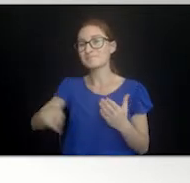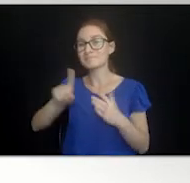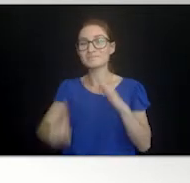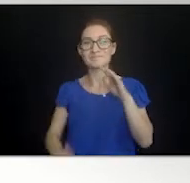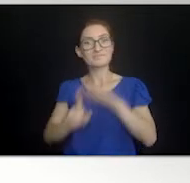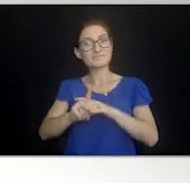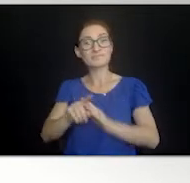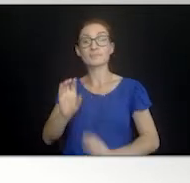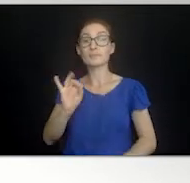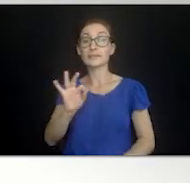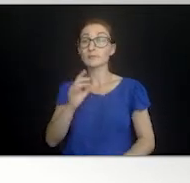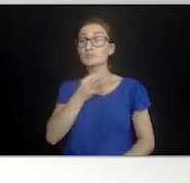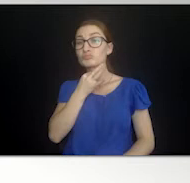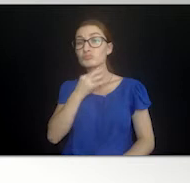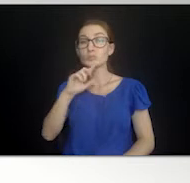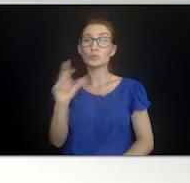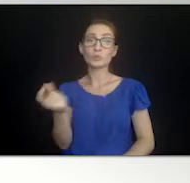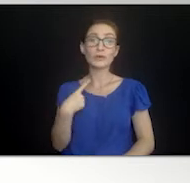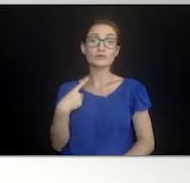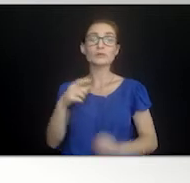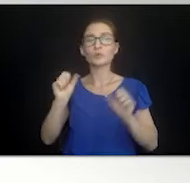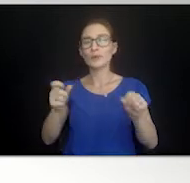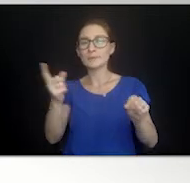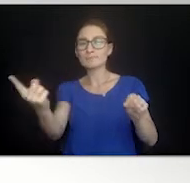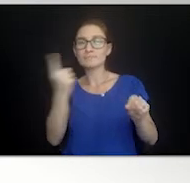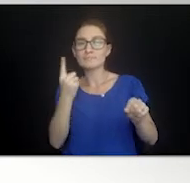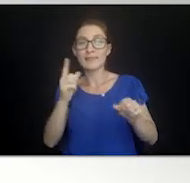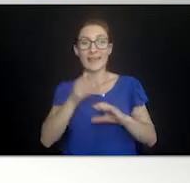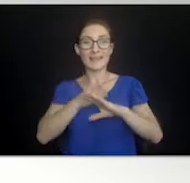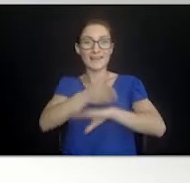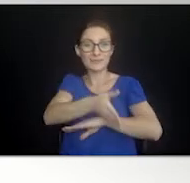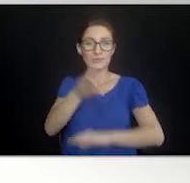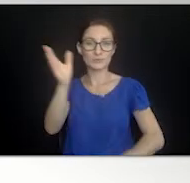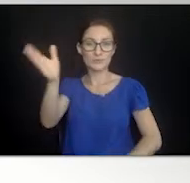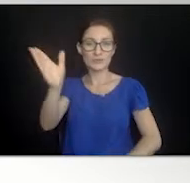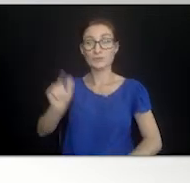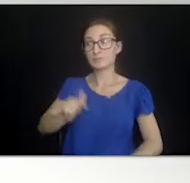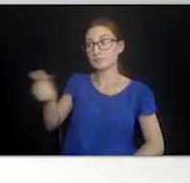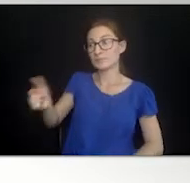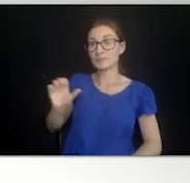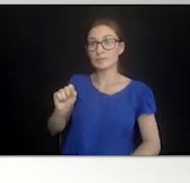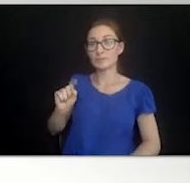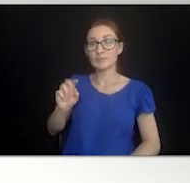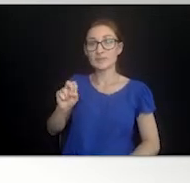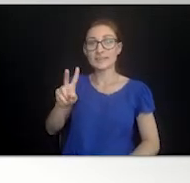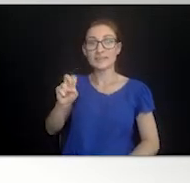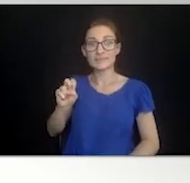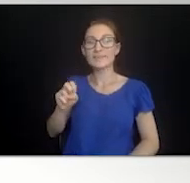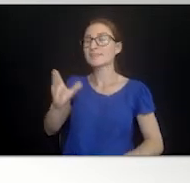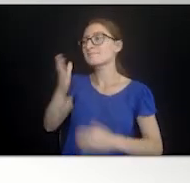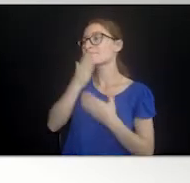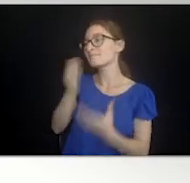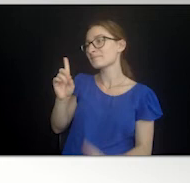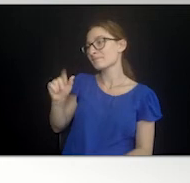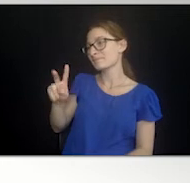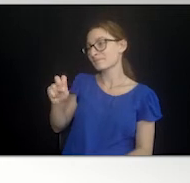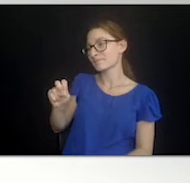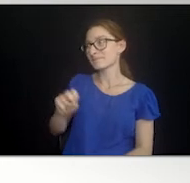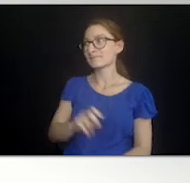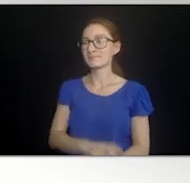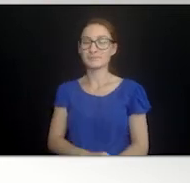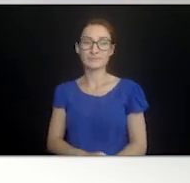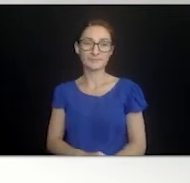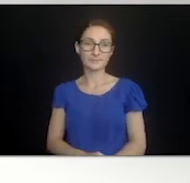thank you all for attending, and if you have any questions, you can come and see me after. I'll hand it over to Steve. Thank